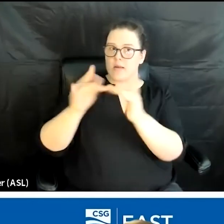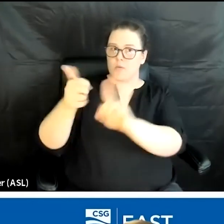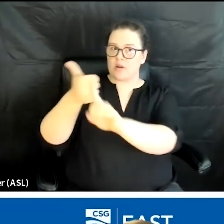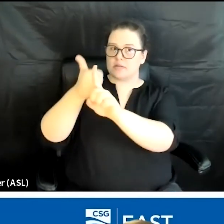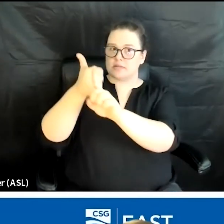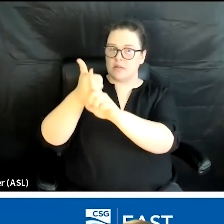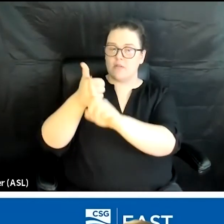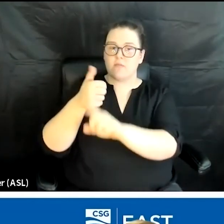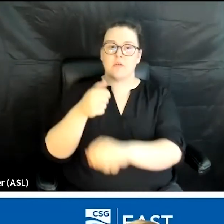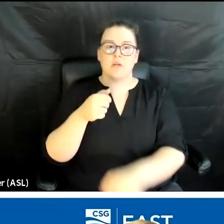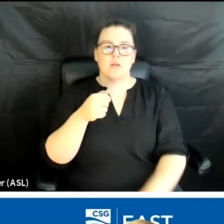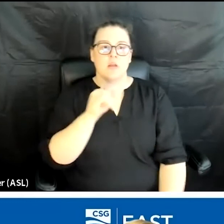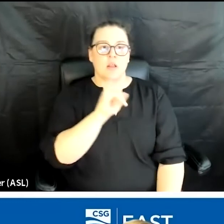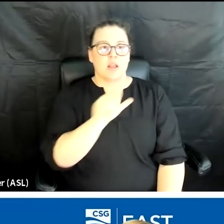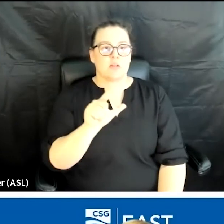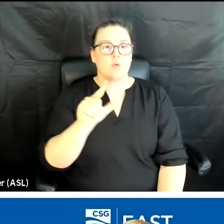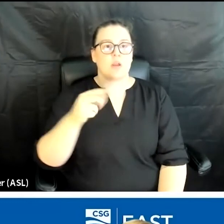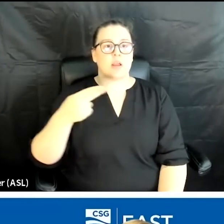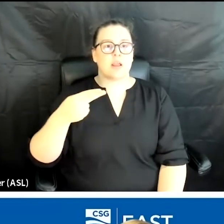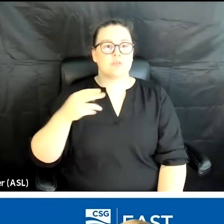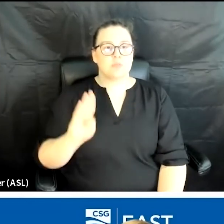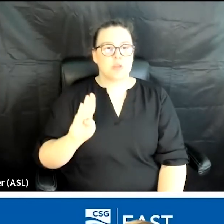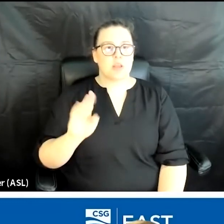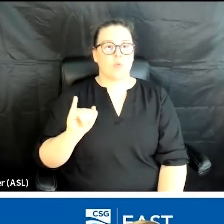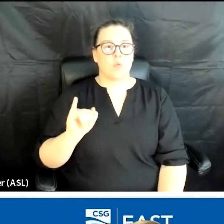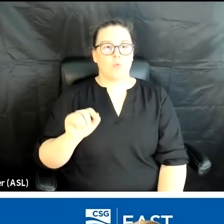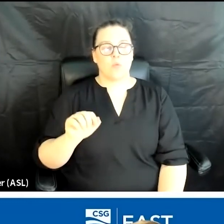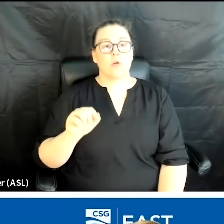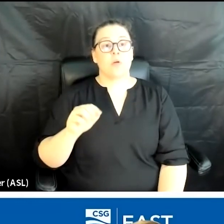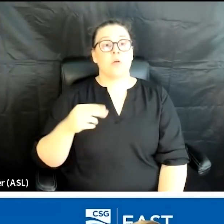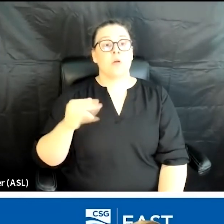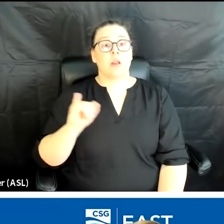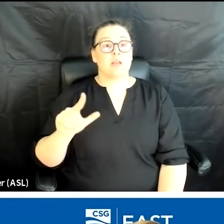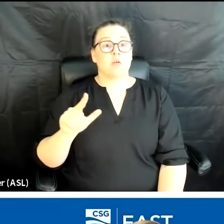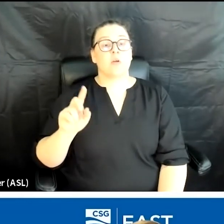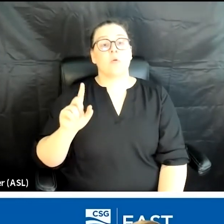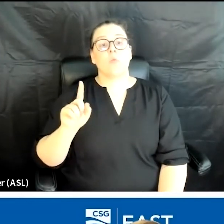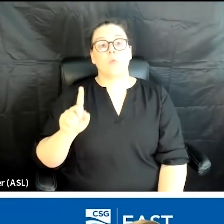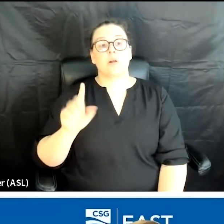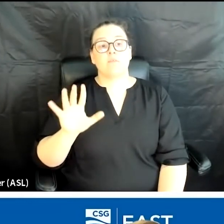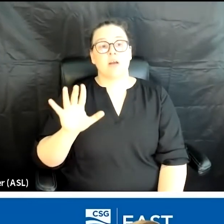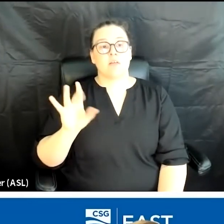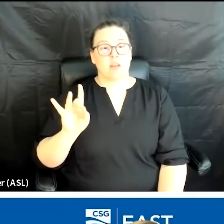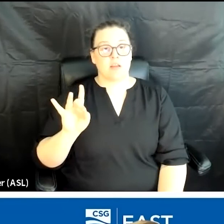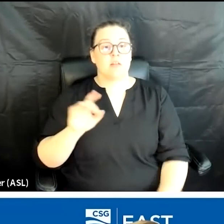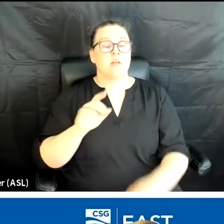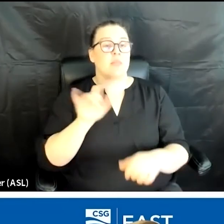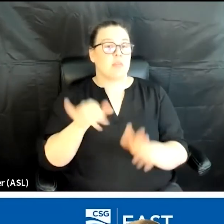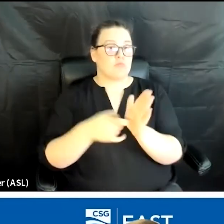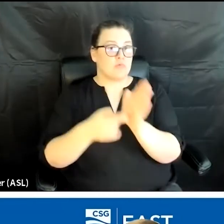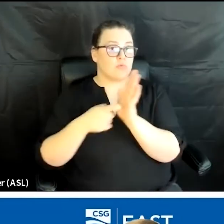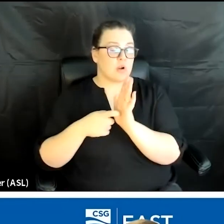Illinois HB 158 in 2021 requires implicit bias training